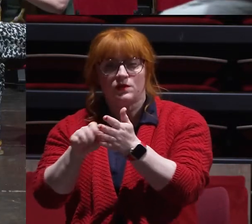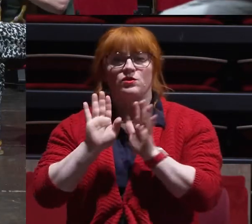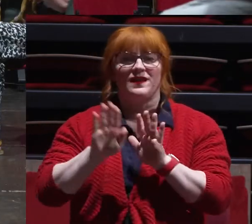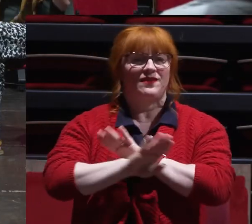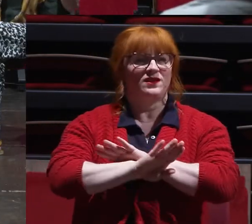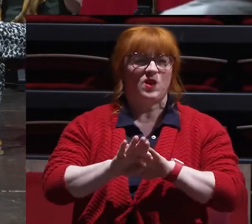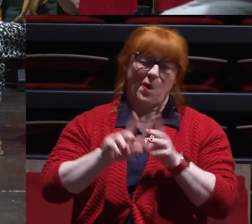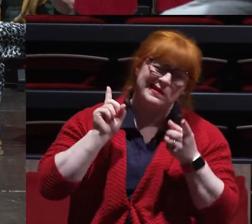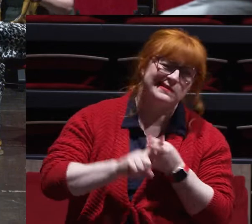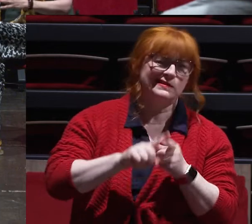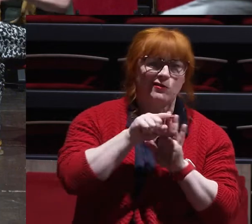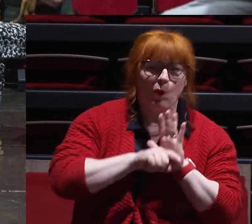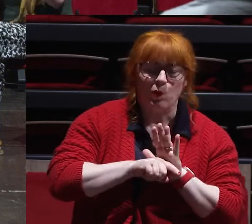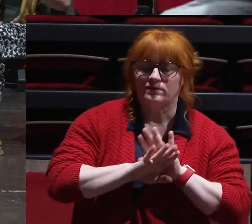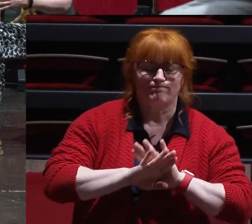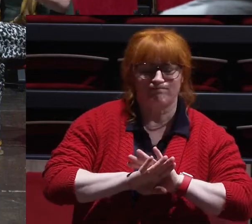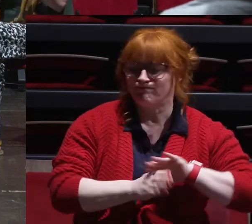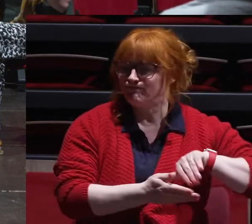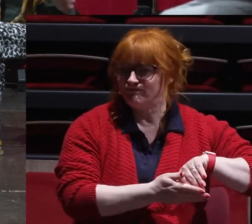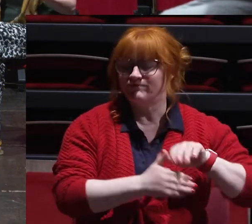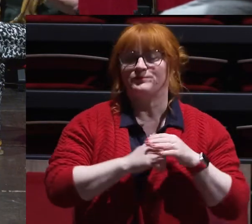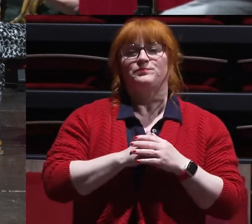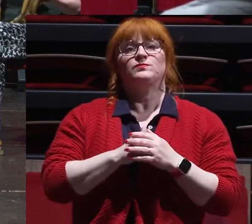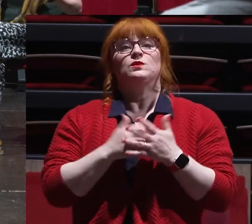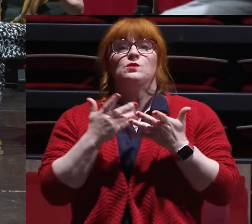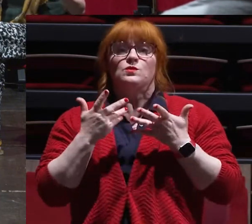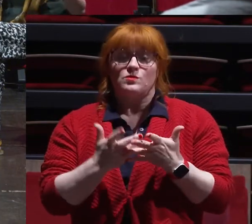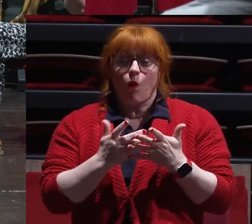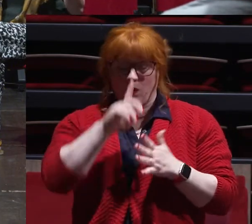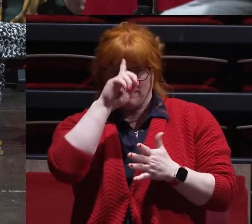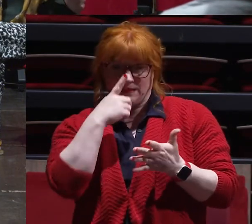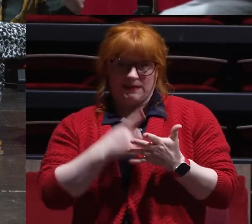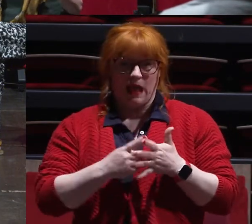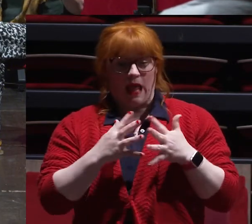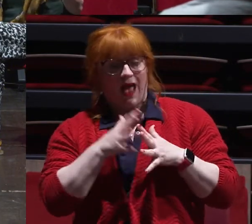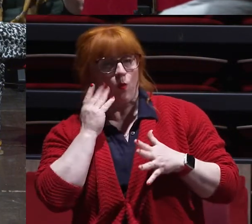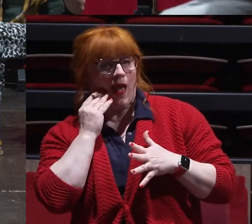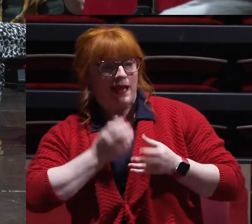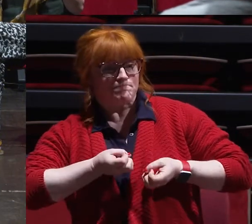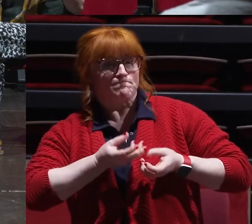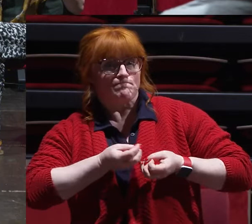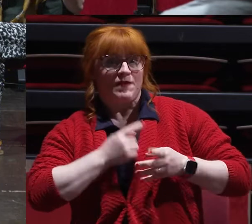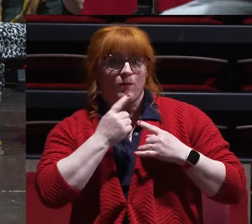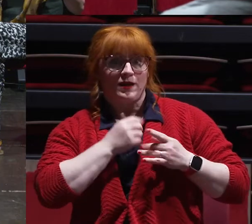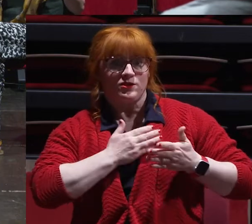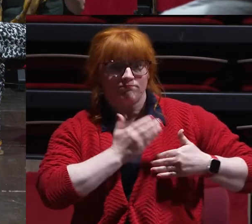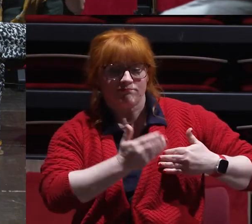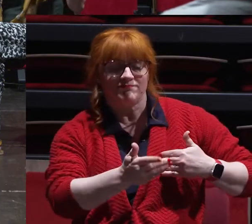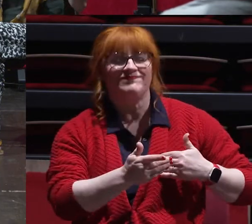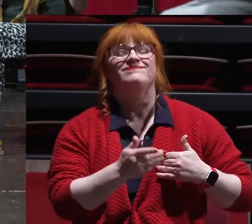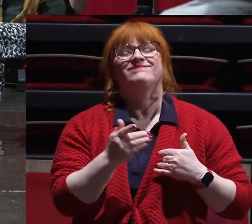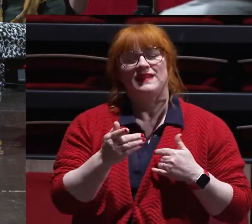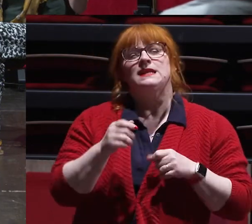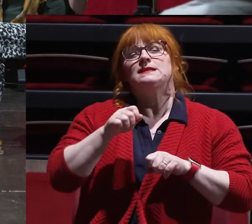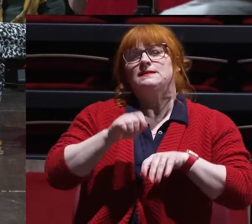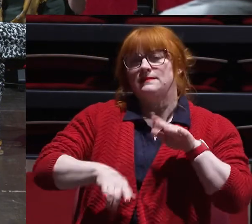So, yeah, that's the first thing I just wanted to say. So in terms of how do you decide? Well, it's a bit similar to how you decide what